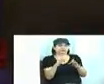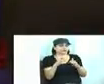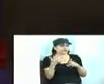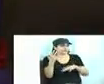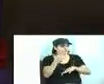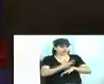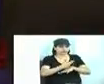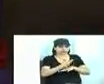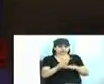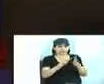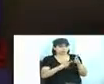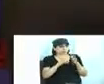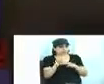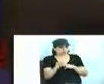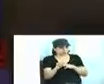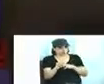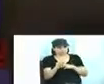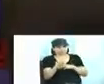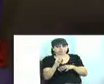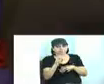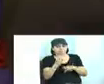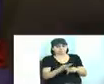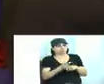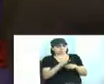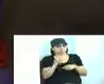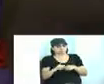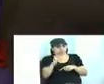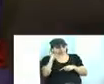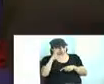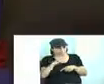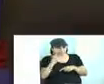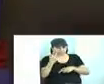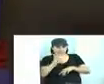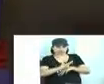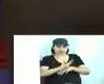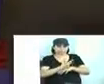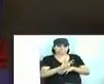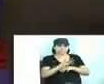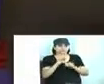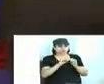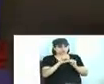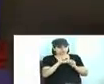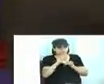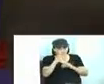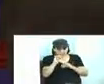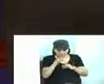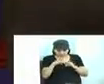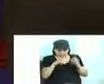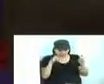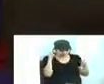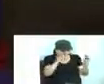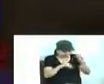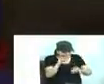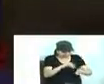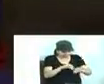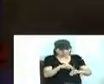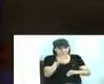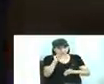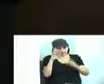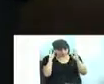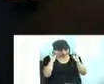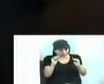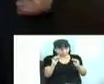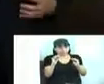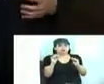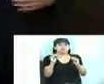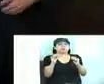What we do in the care of this facilitator for the next 3 days is he helps us to unpack and unlearn all of the things that we hold on to that distract us from